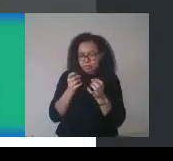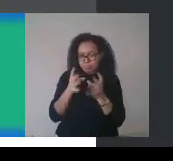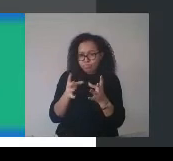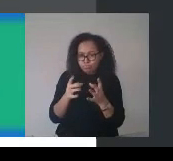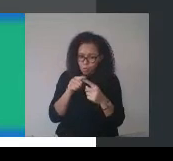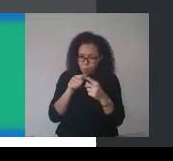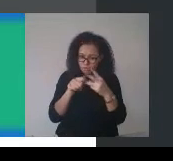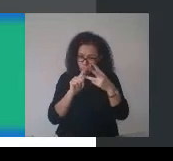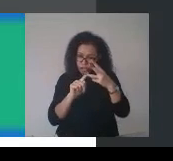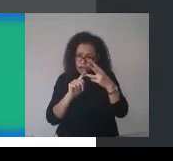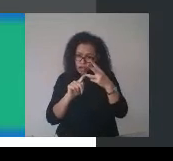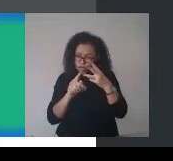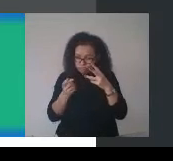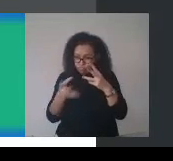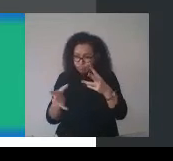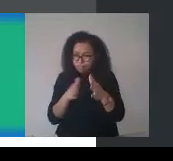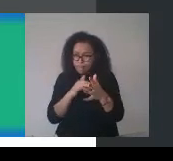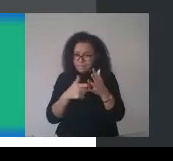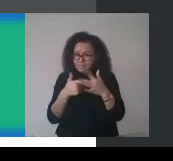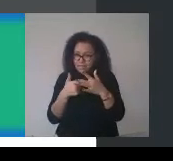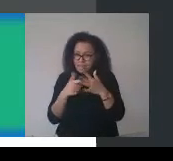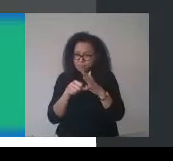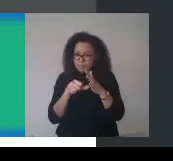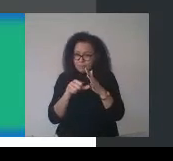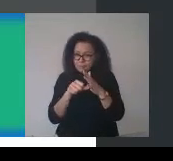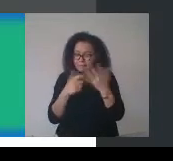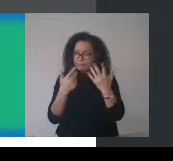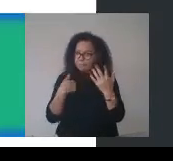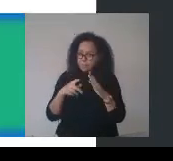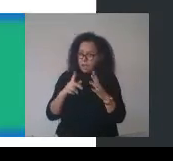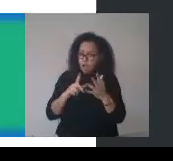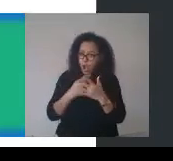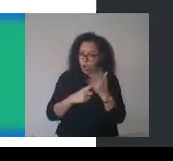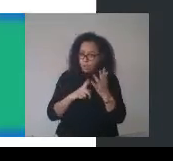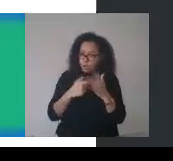It's huge, not just in the UK, but globally. But if you next slide, please.